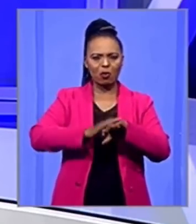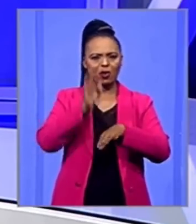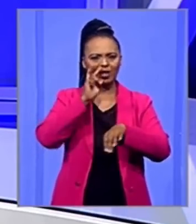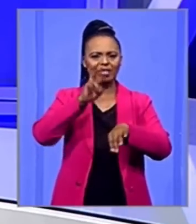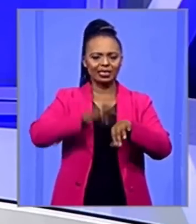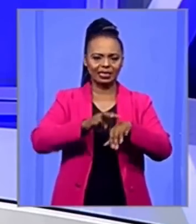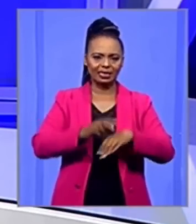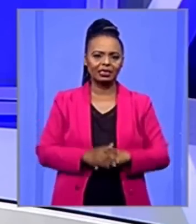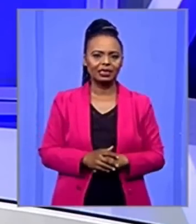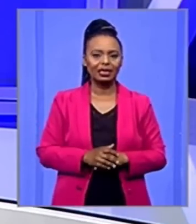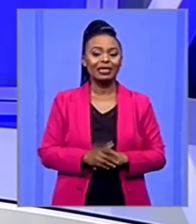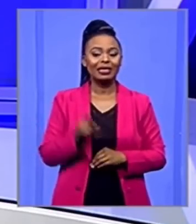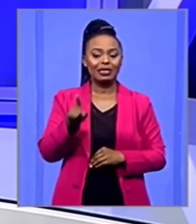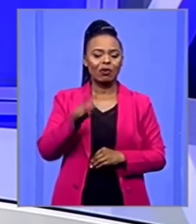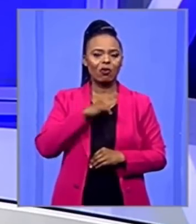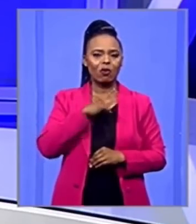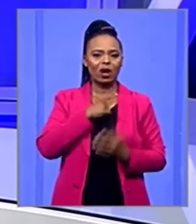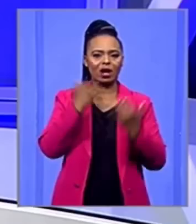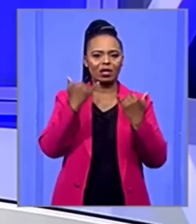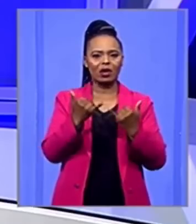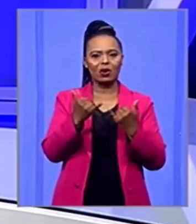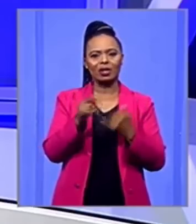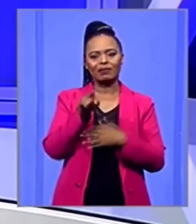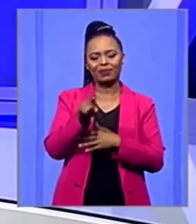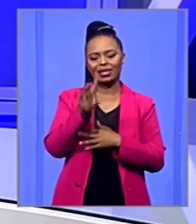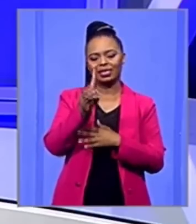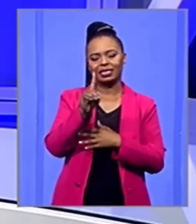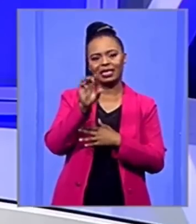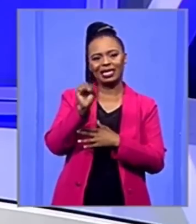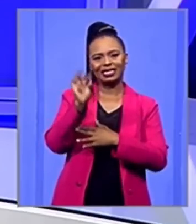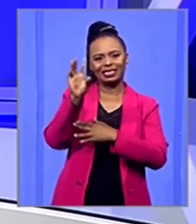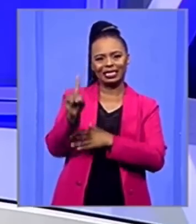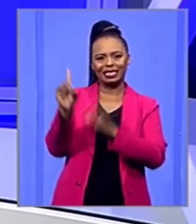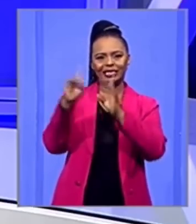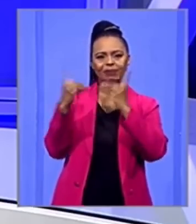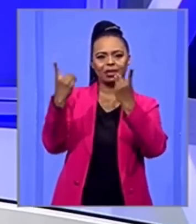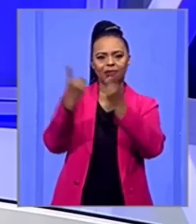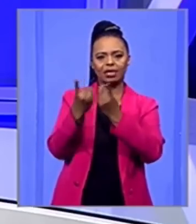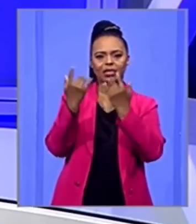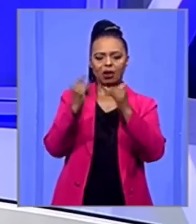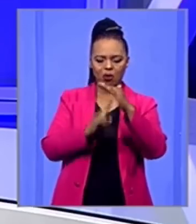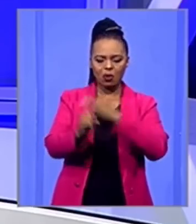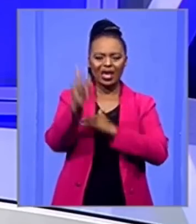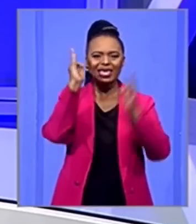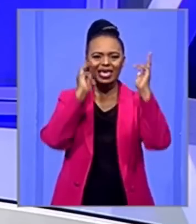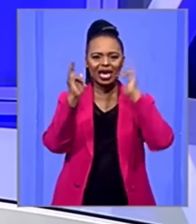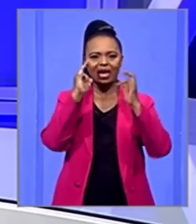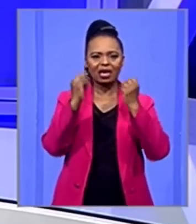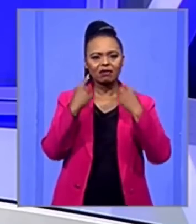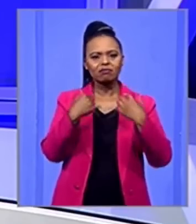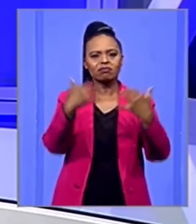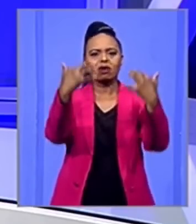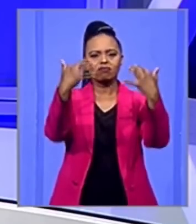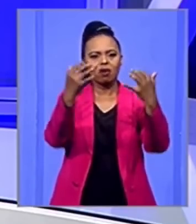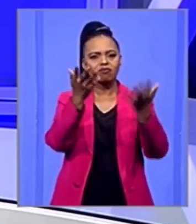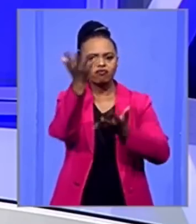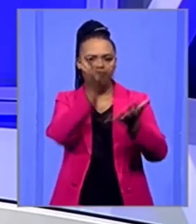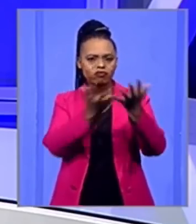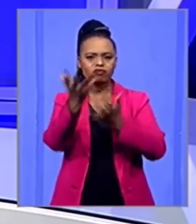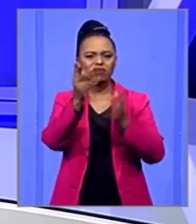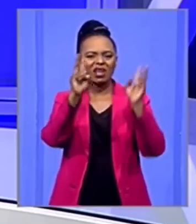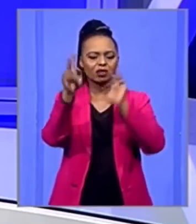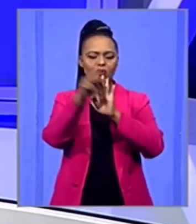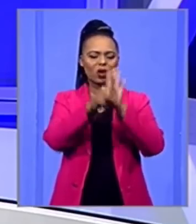montši. Se ka ge kgoro ya tšwetšopele le leago e dira ditheeletšo tša setšhaba ka ga molaokakanywa woo.